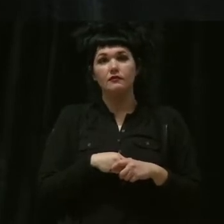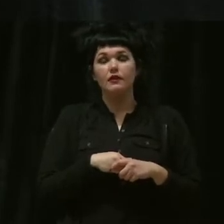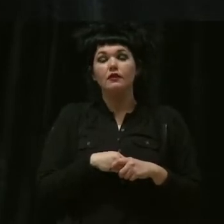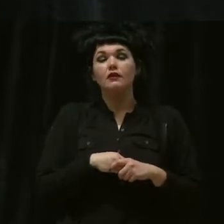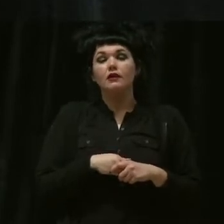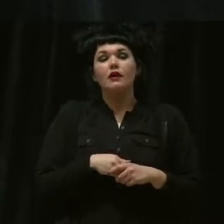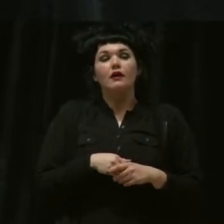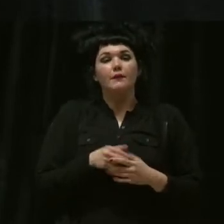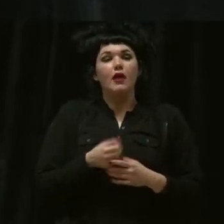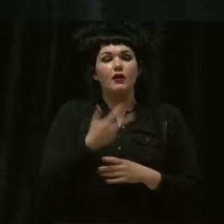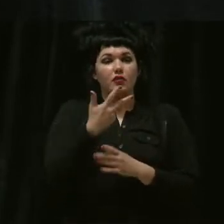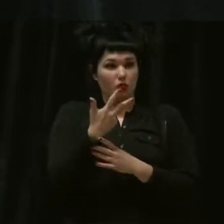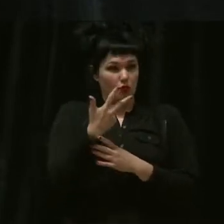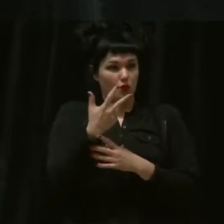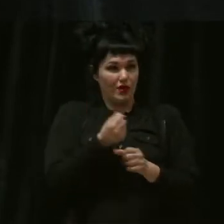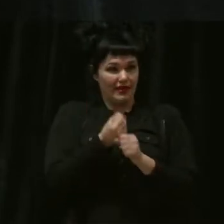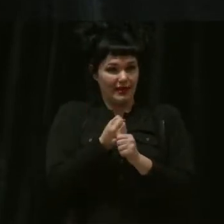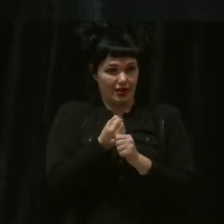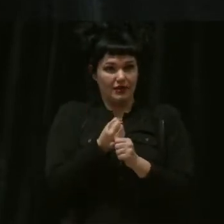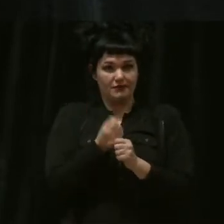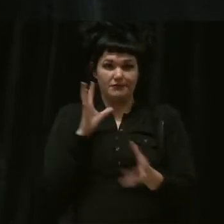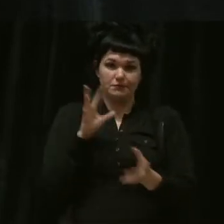3 out of the last 4 years